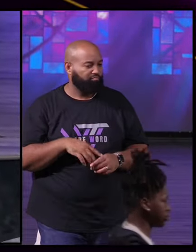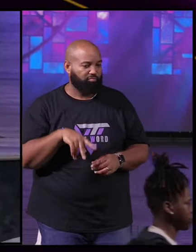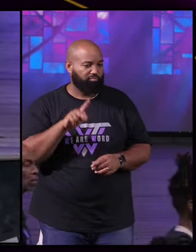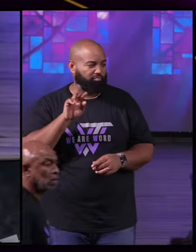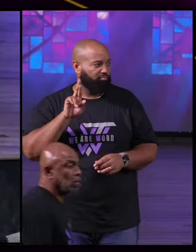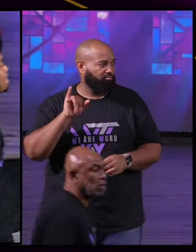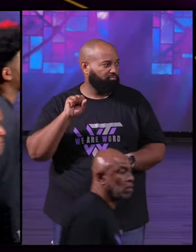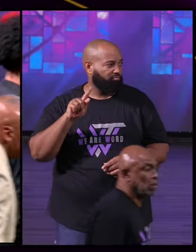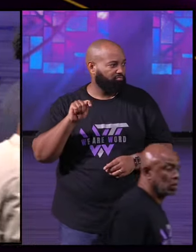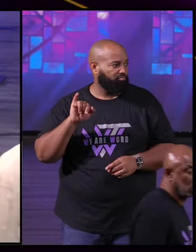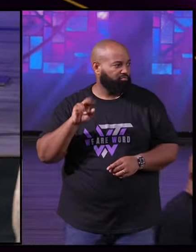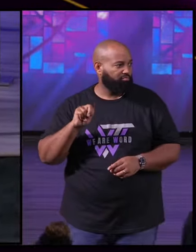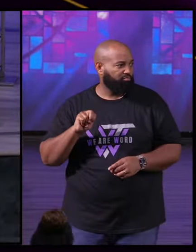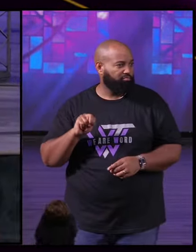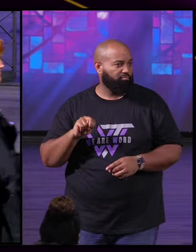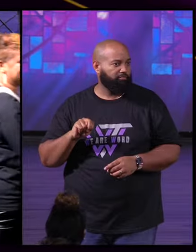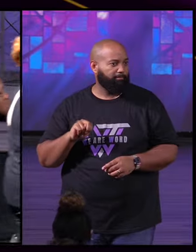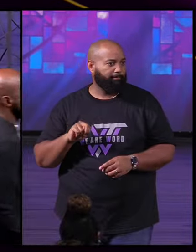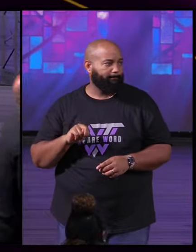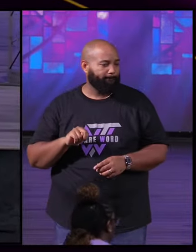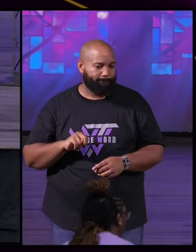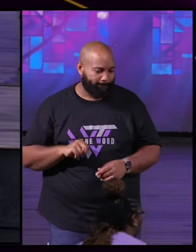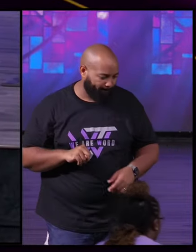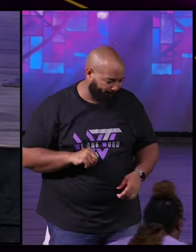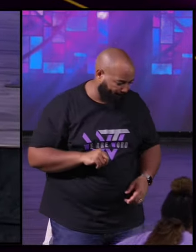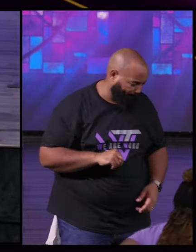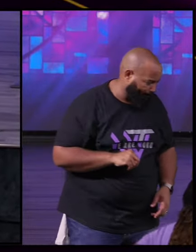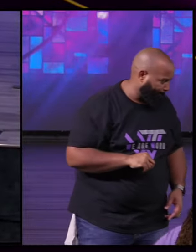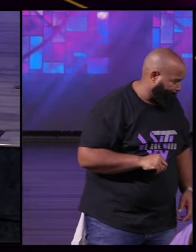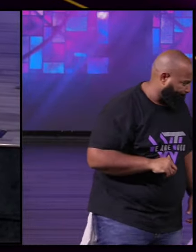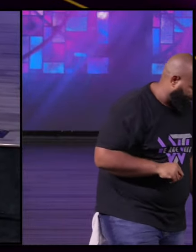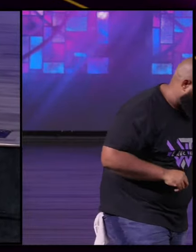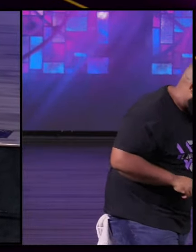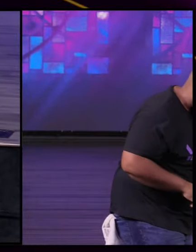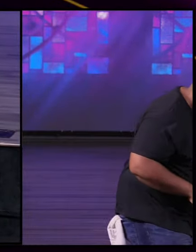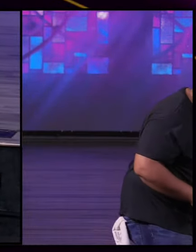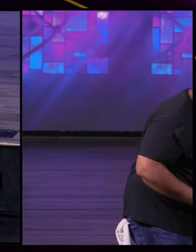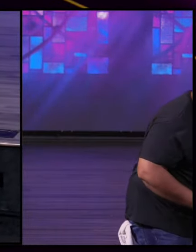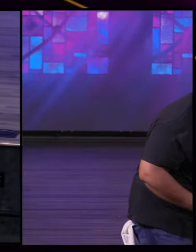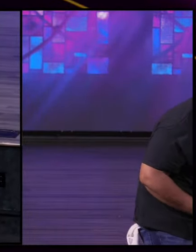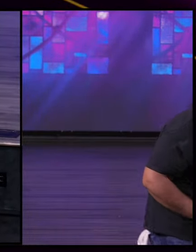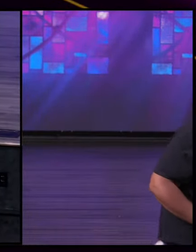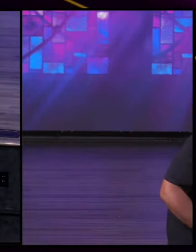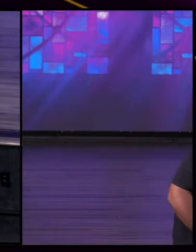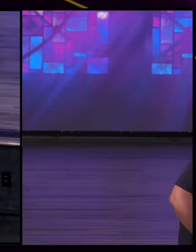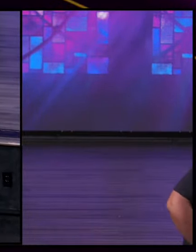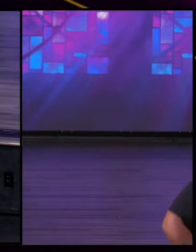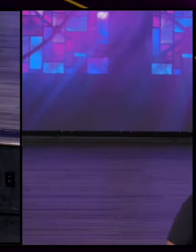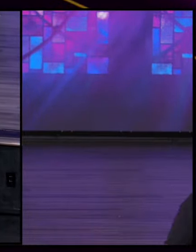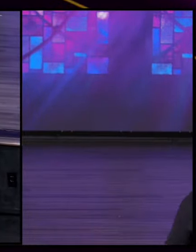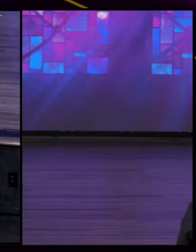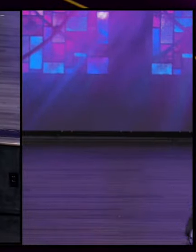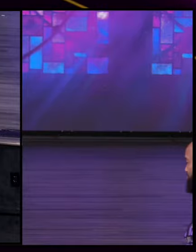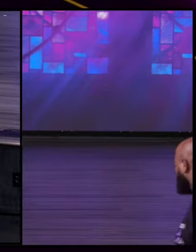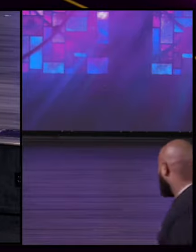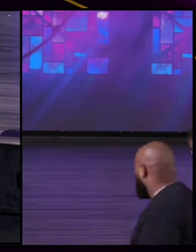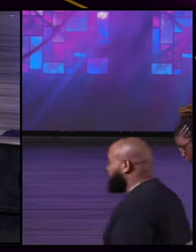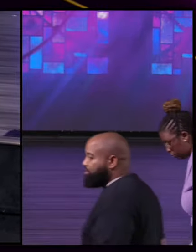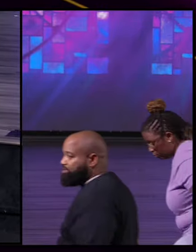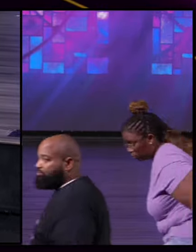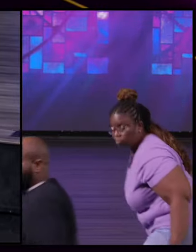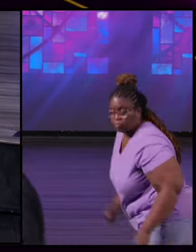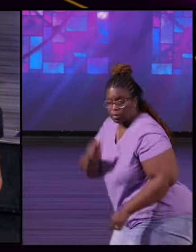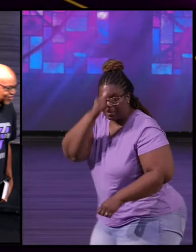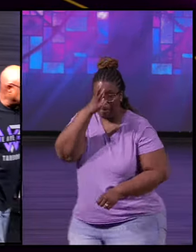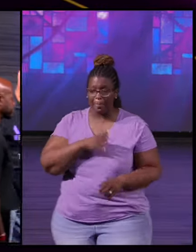You and him? All right. Hey, man. Tell me your name, brother. Rodney. This is Brother Rodney, family. Come on. I want you to go ahead and go